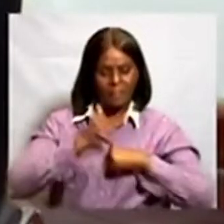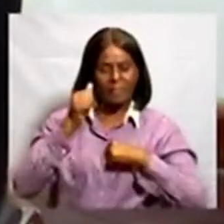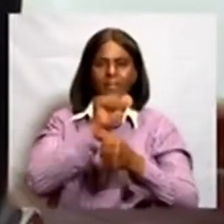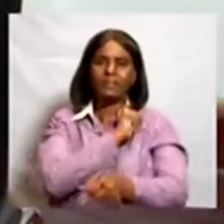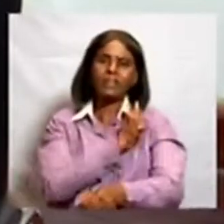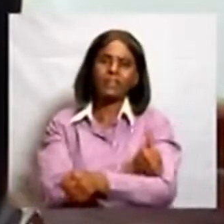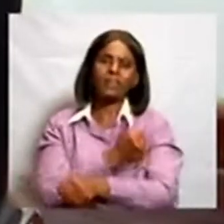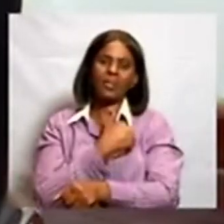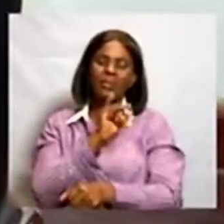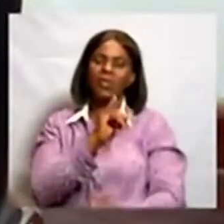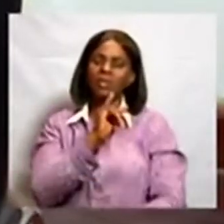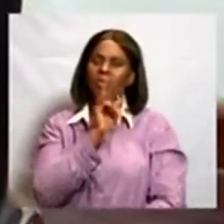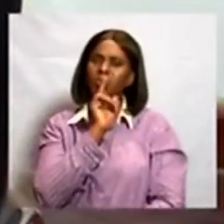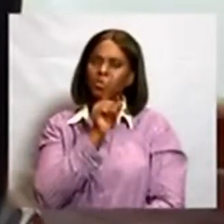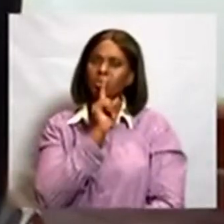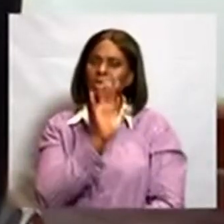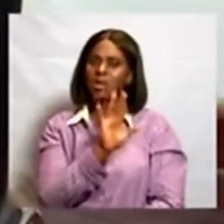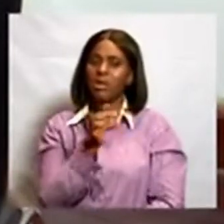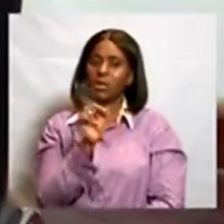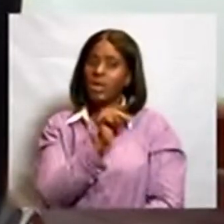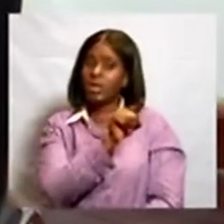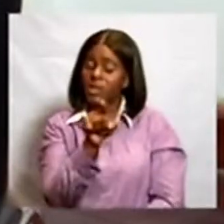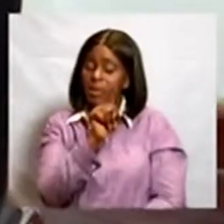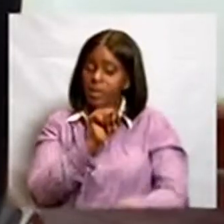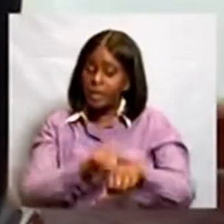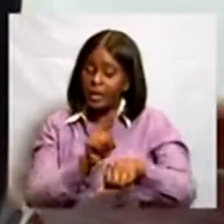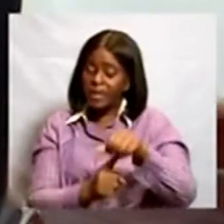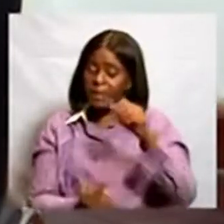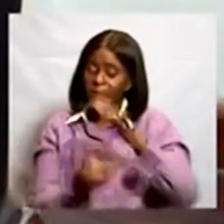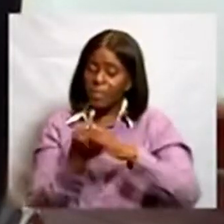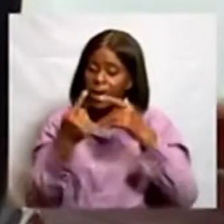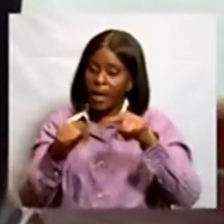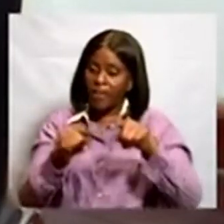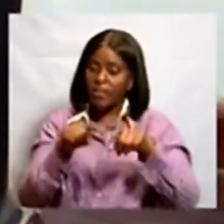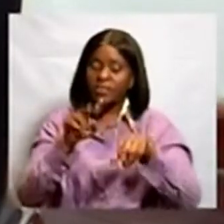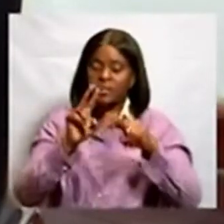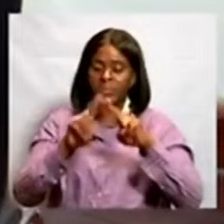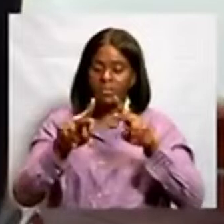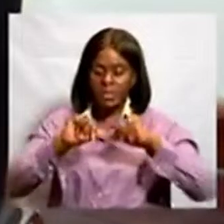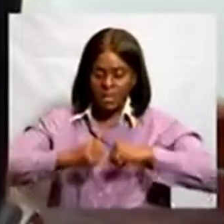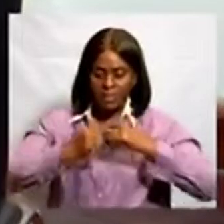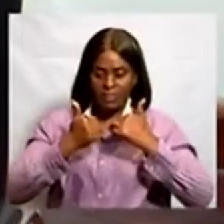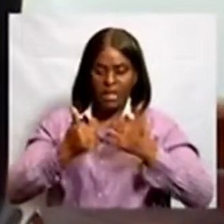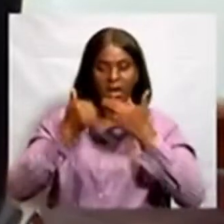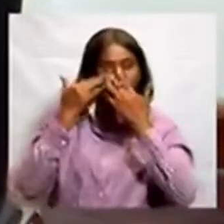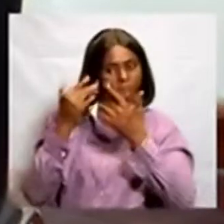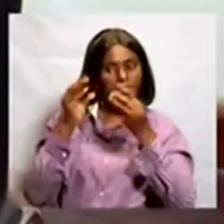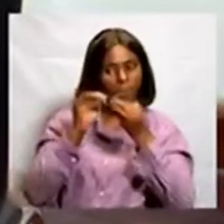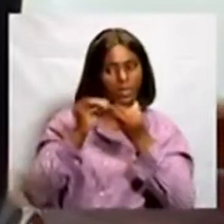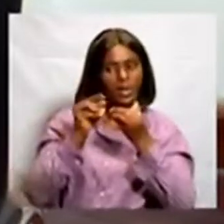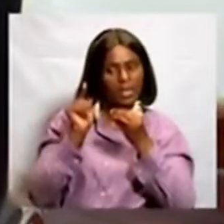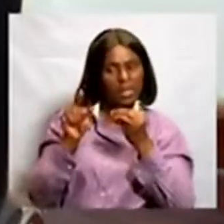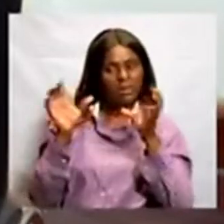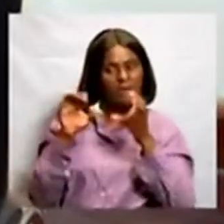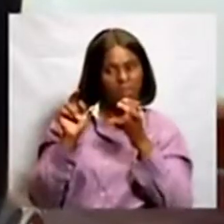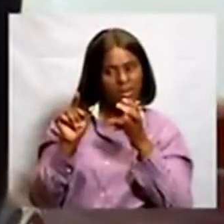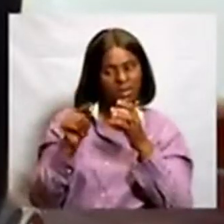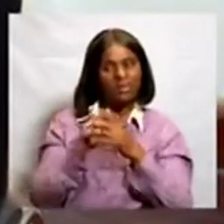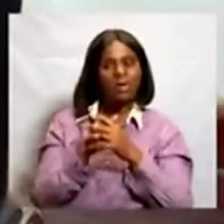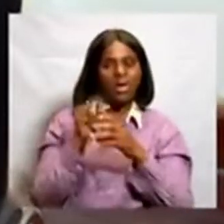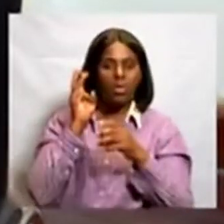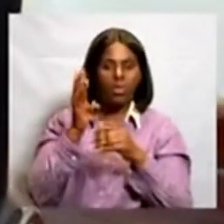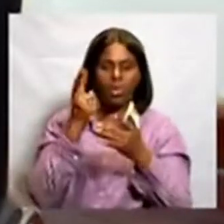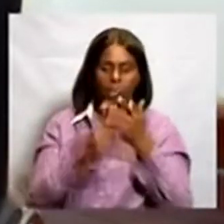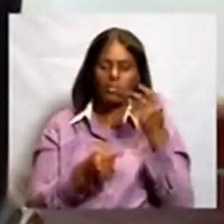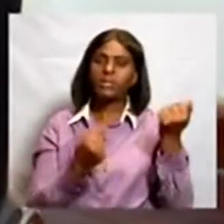authority? Definitely, when that time comes, Chair, and we are hoping that the committee